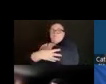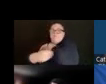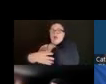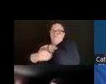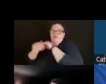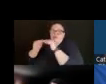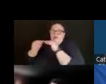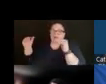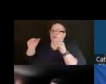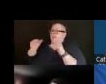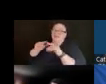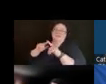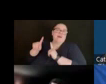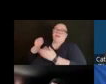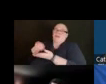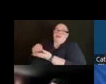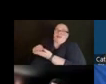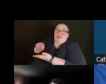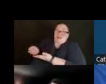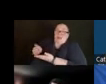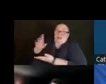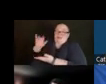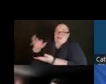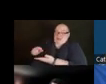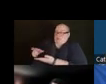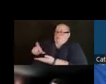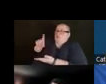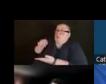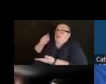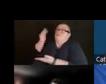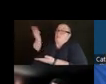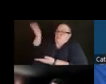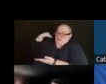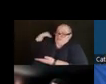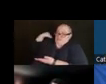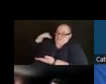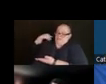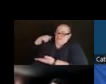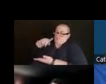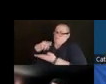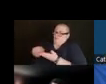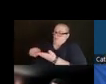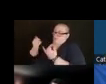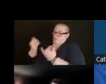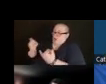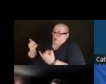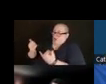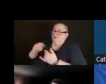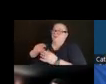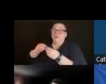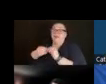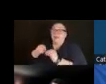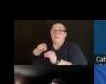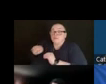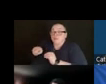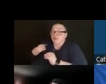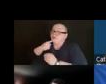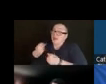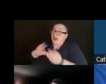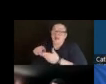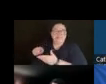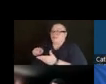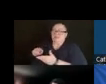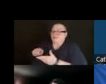amounts listed are what those were in 2014. You can look up the current ones at this link. I'm in the process of trying to get this